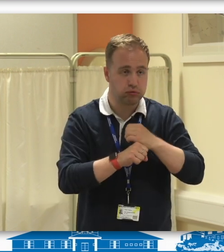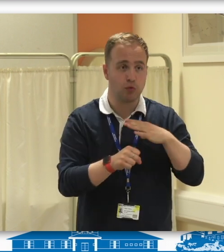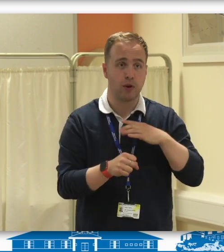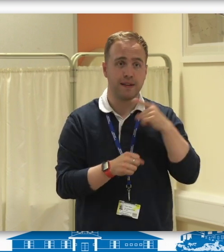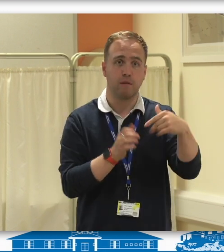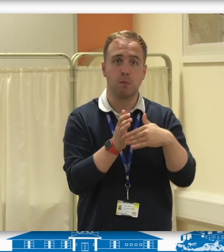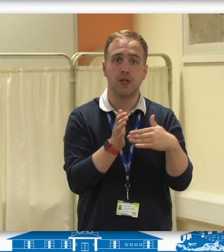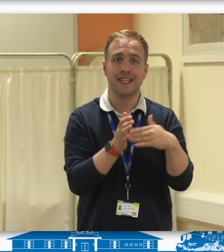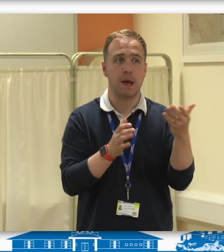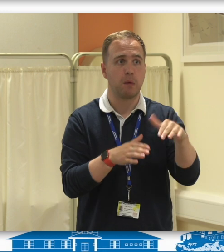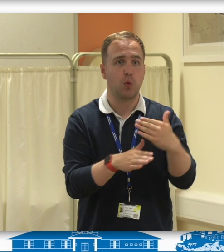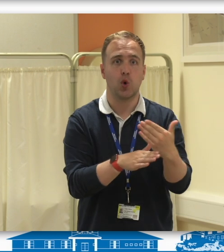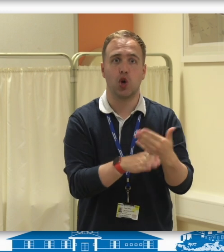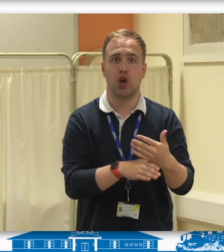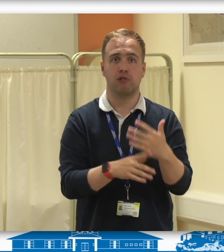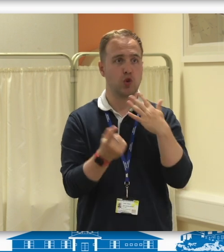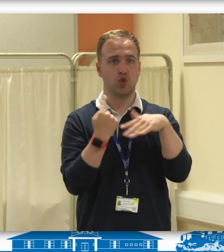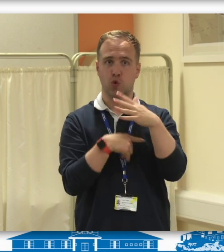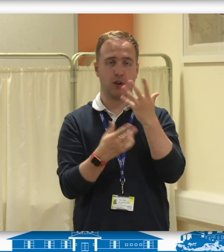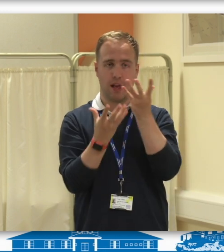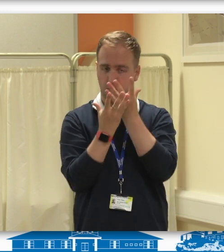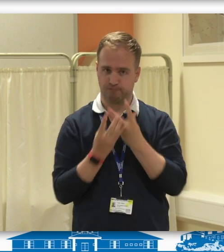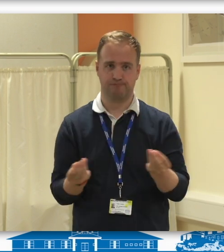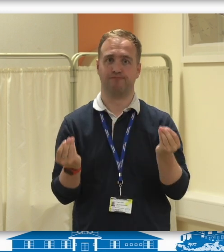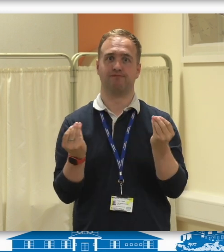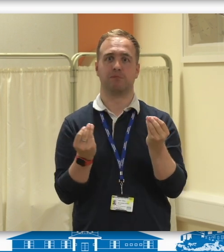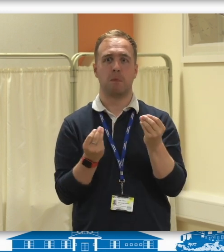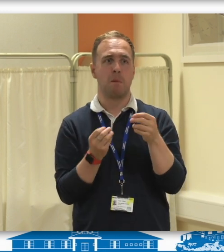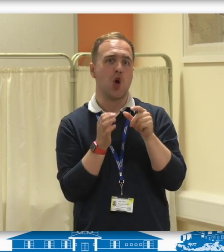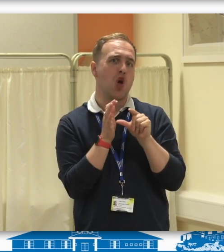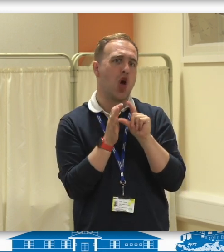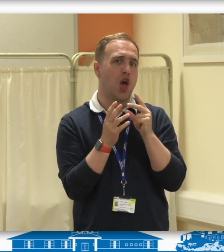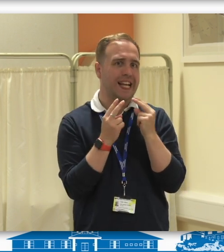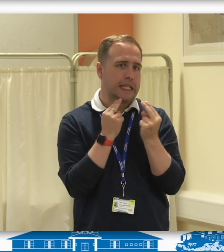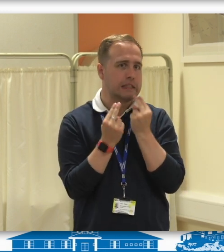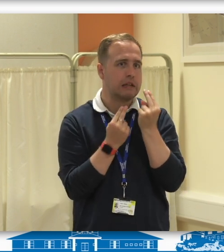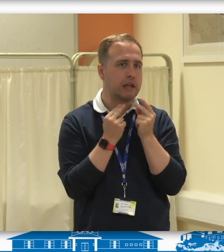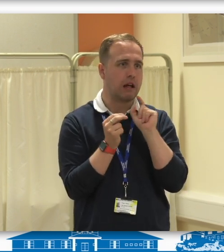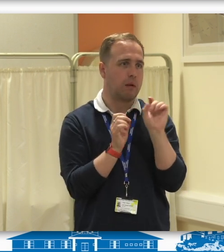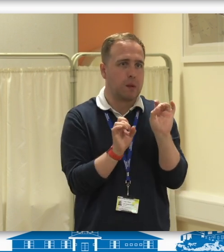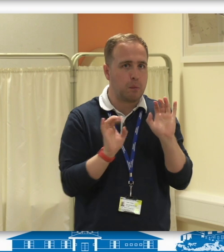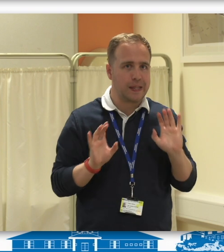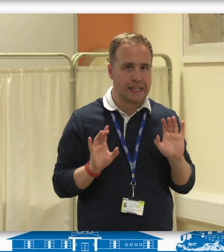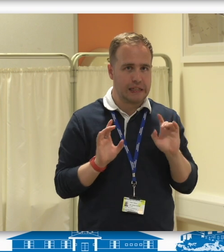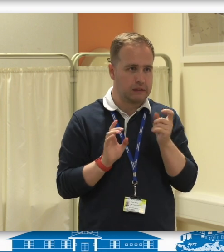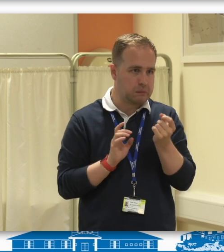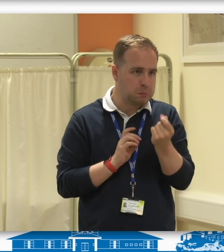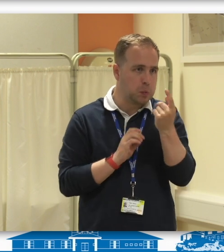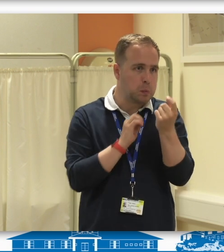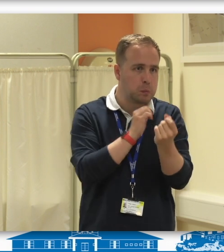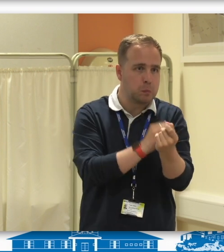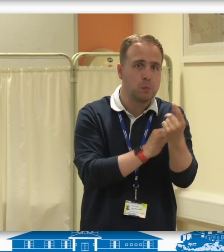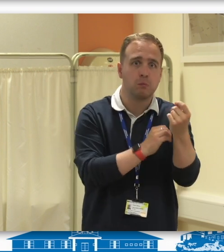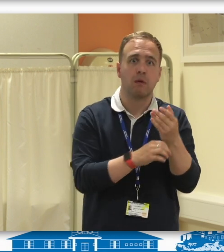Monday. Socially, I disappeared. Maybe the odd early dinner a few times a year, but that was it. I went to the GP so